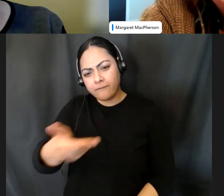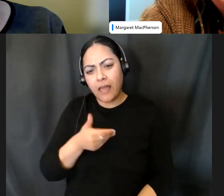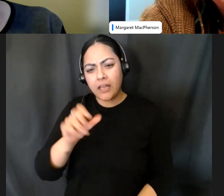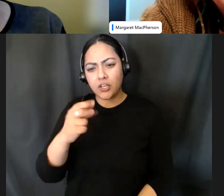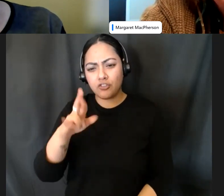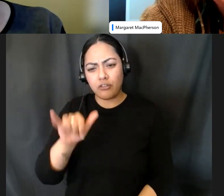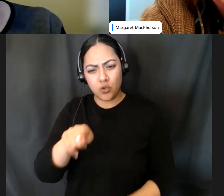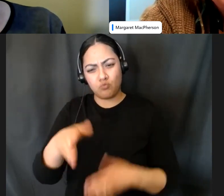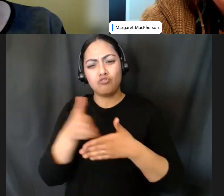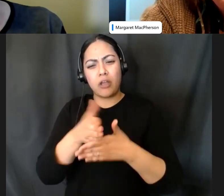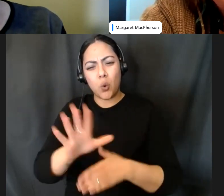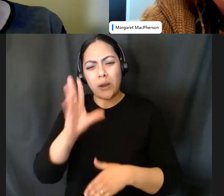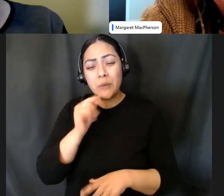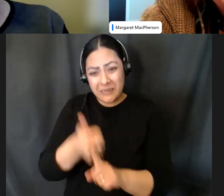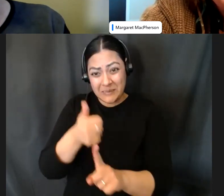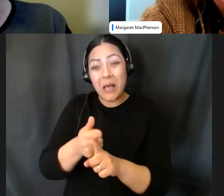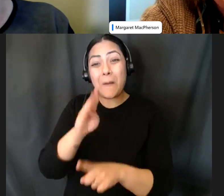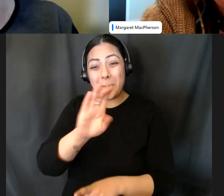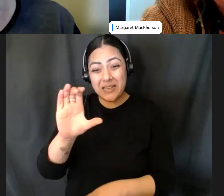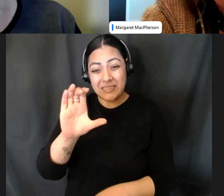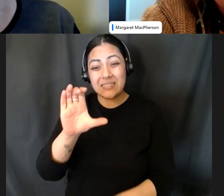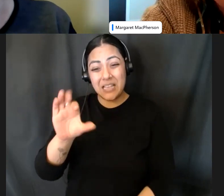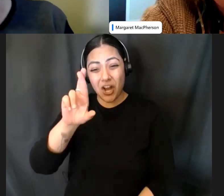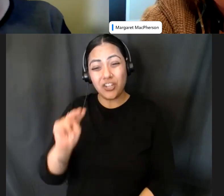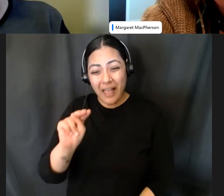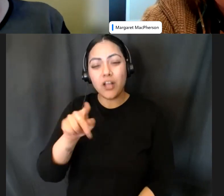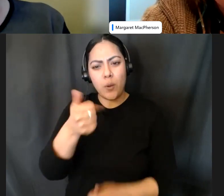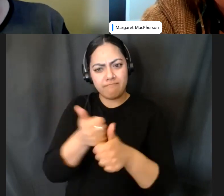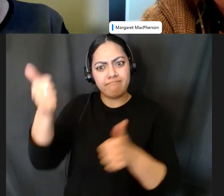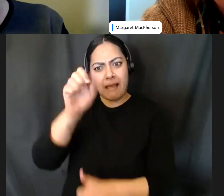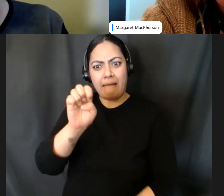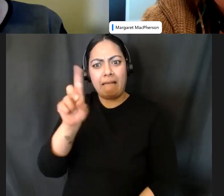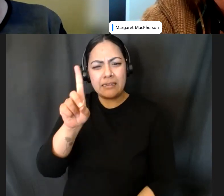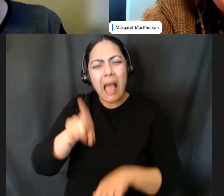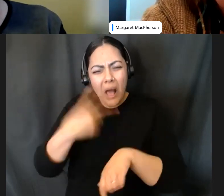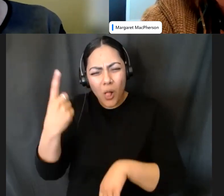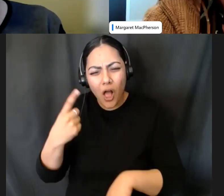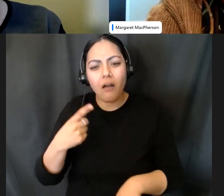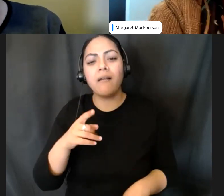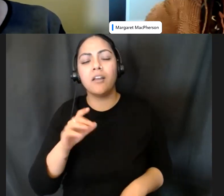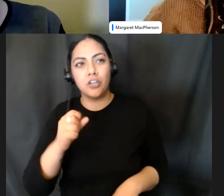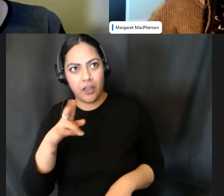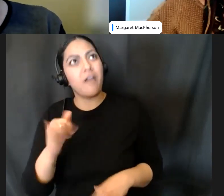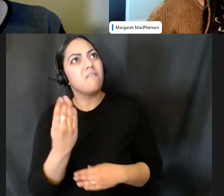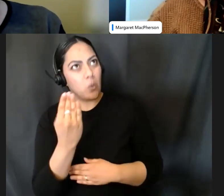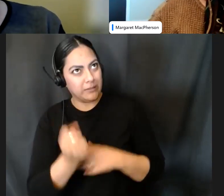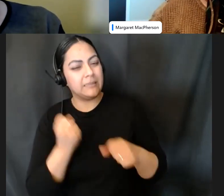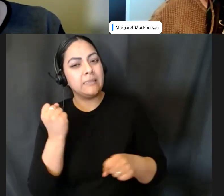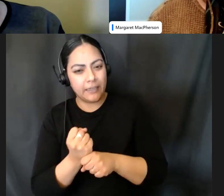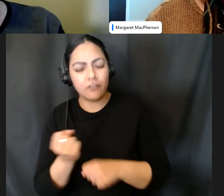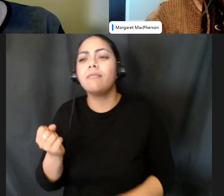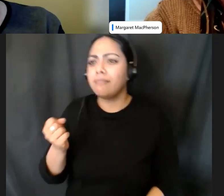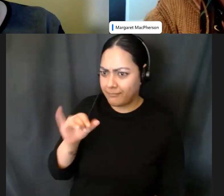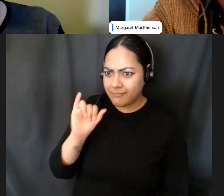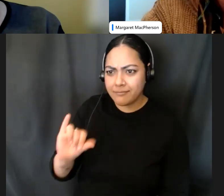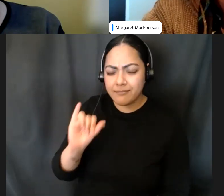the executive director at the BCCRN? almost 14 years. Yeah. Yeah. And let me just say, I